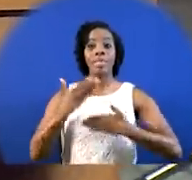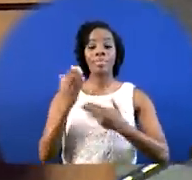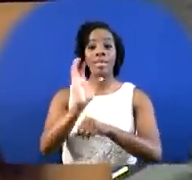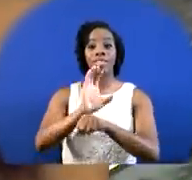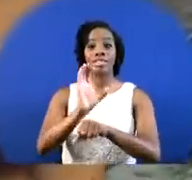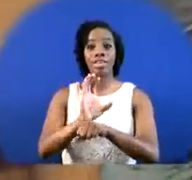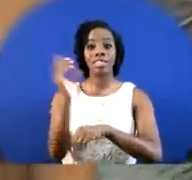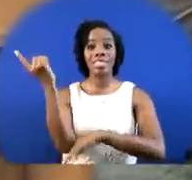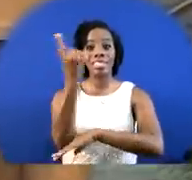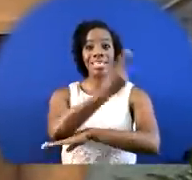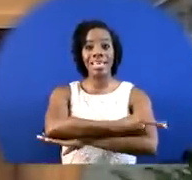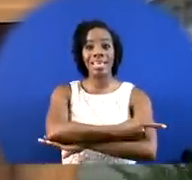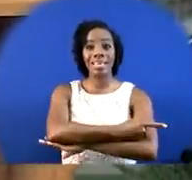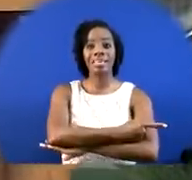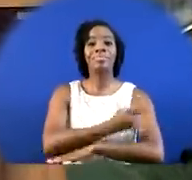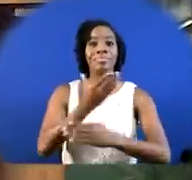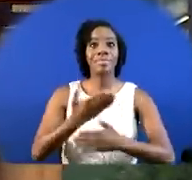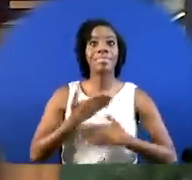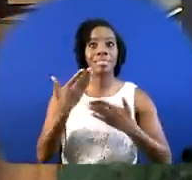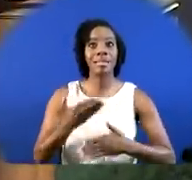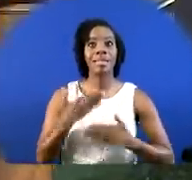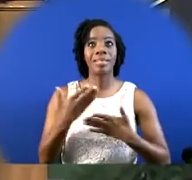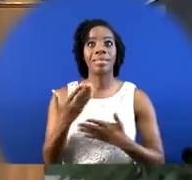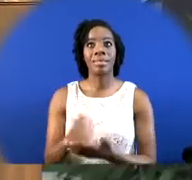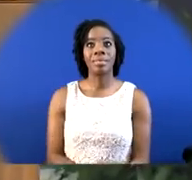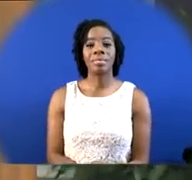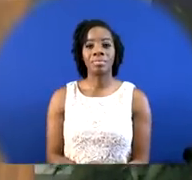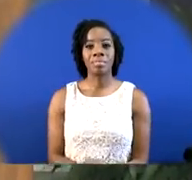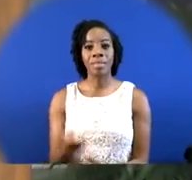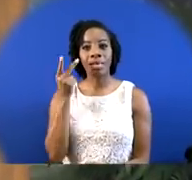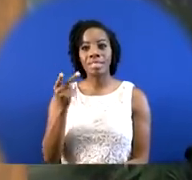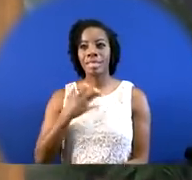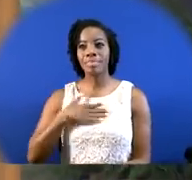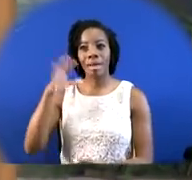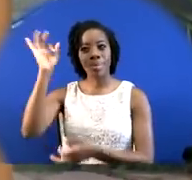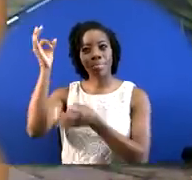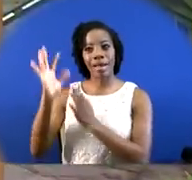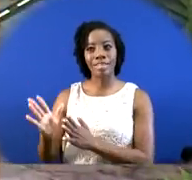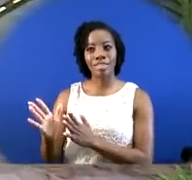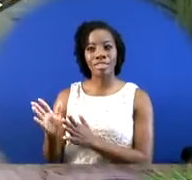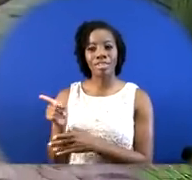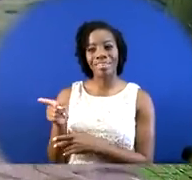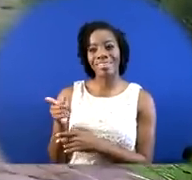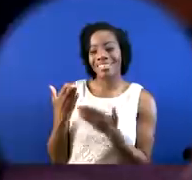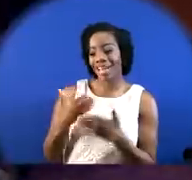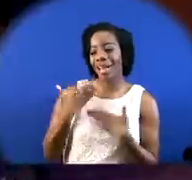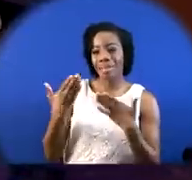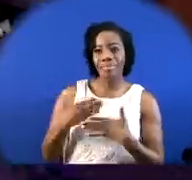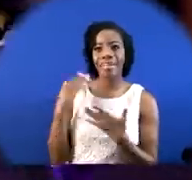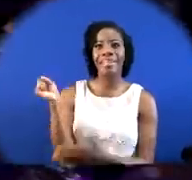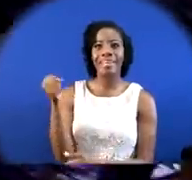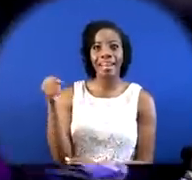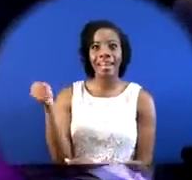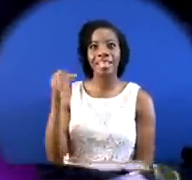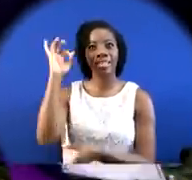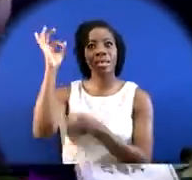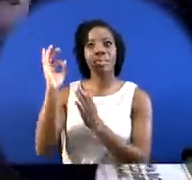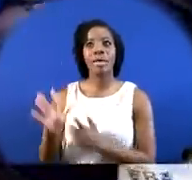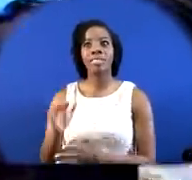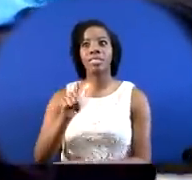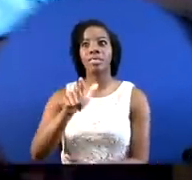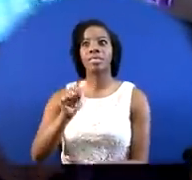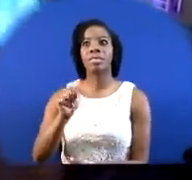2023. Somebody's glad about it. Yes, sir, my pastor is. Look at my pastor. He's glad about it. Yes, sir. Pastor Lawson's